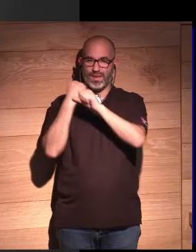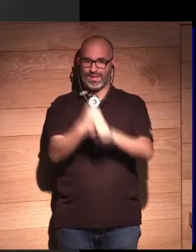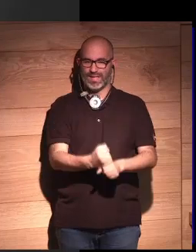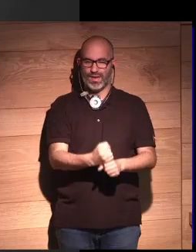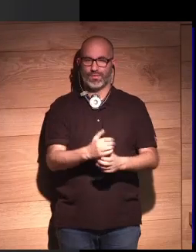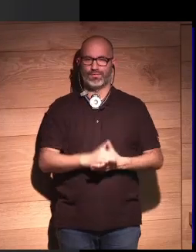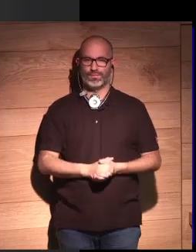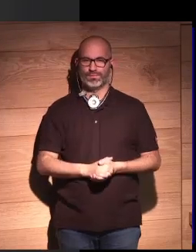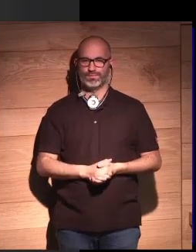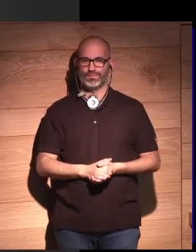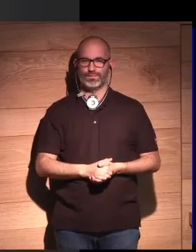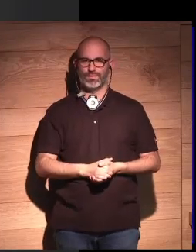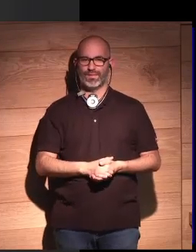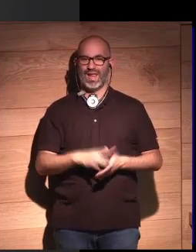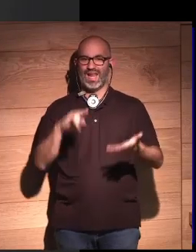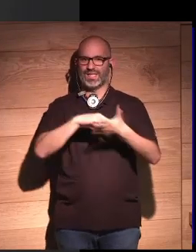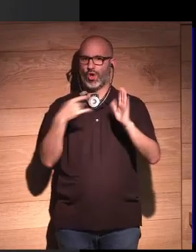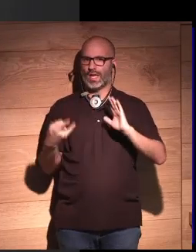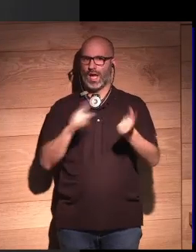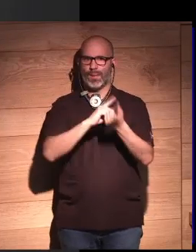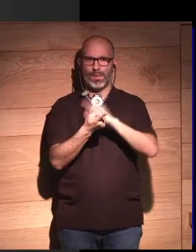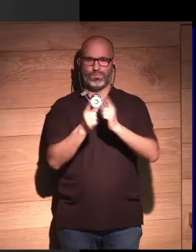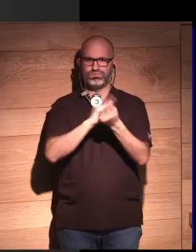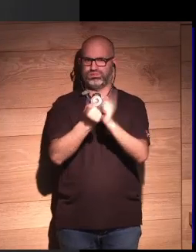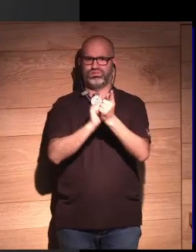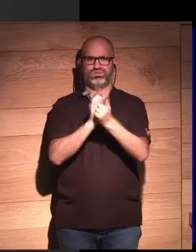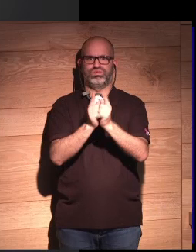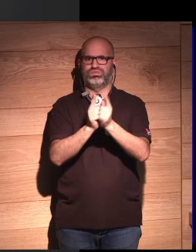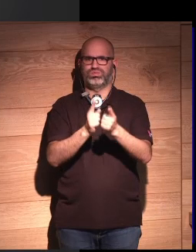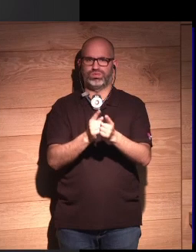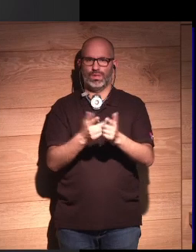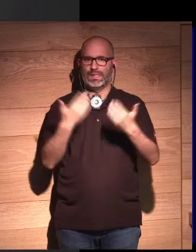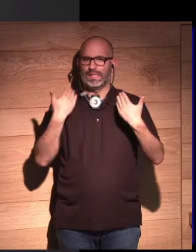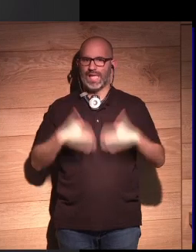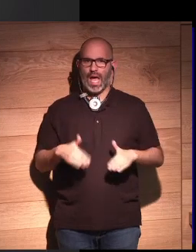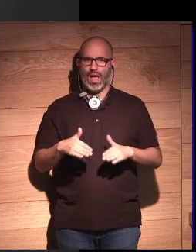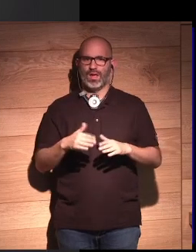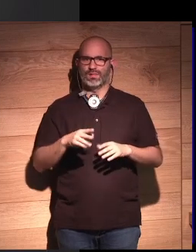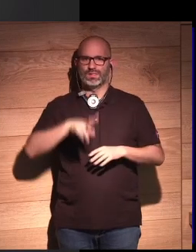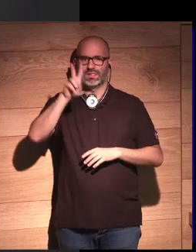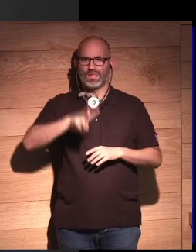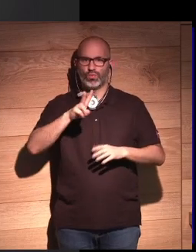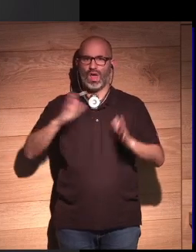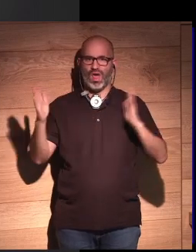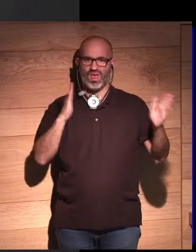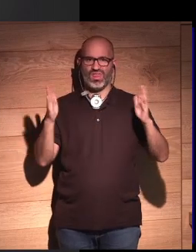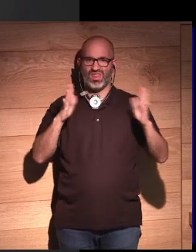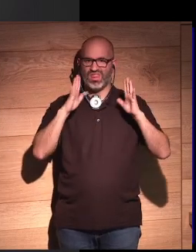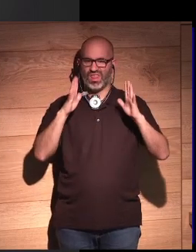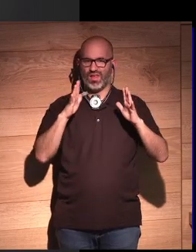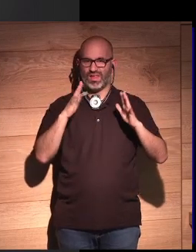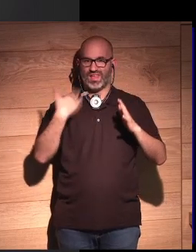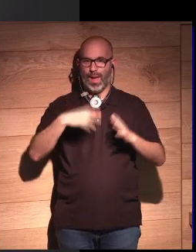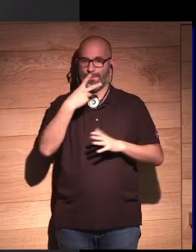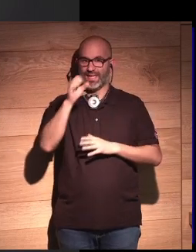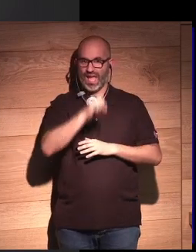The tech was changing so fast. Already there was a DK2, a development kit 2. It was so much